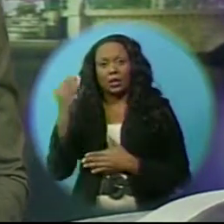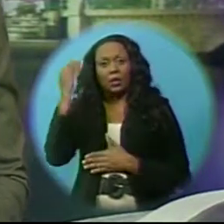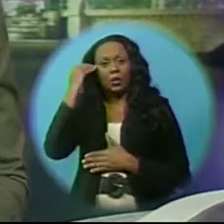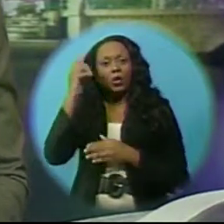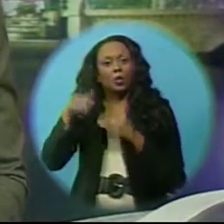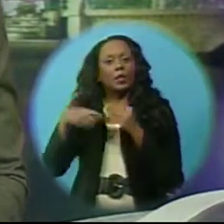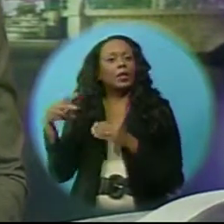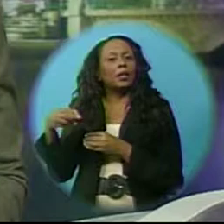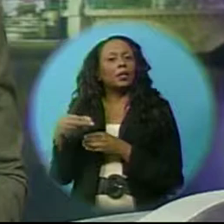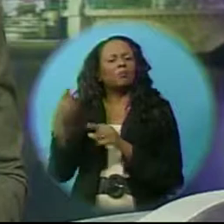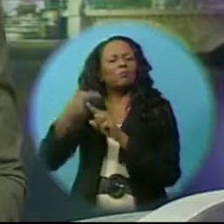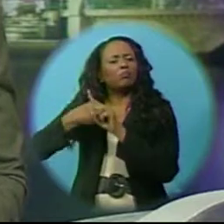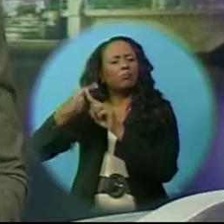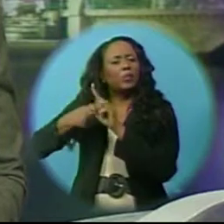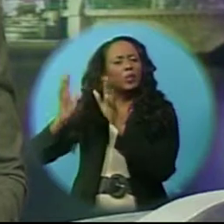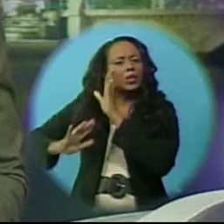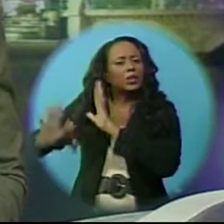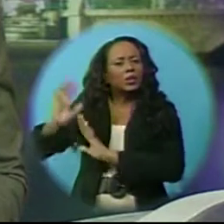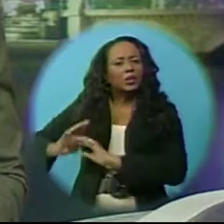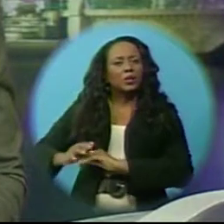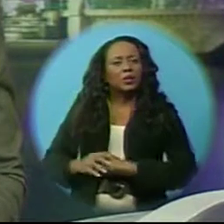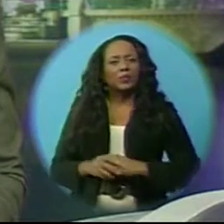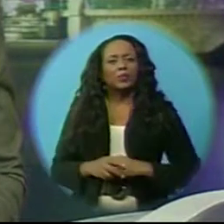the impending pay cuts months ago.